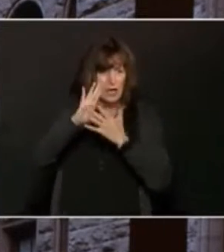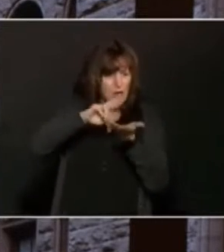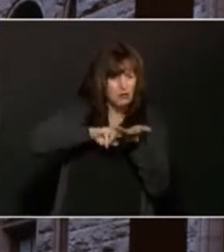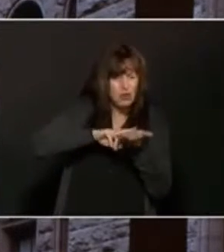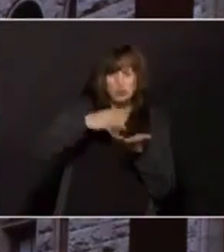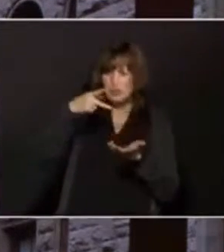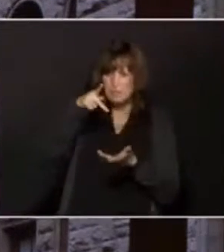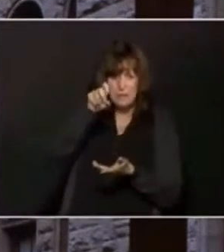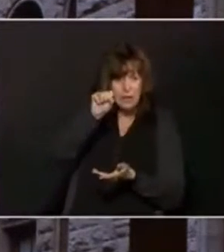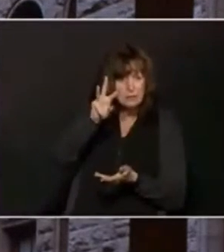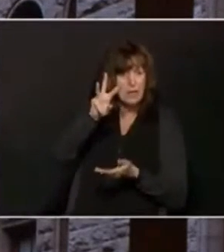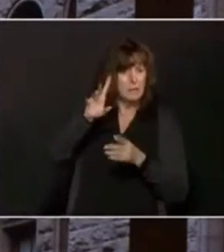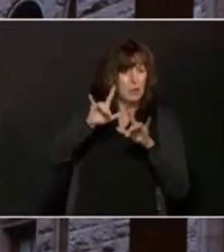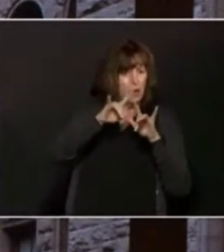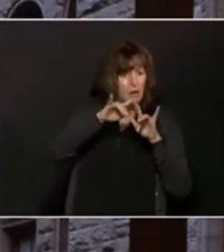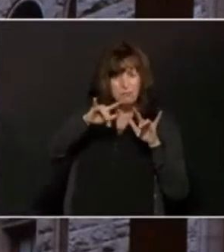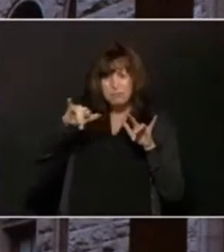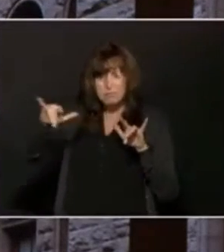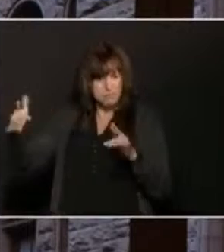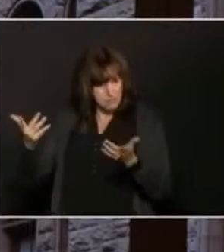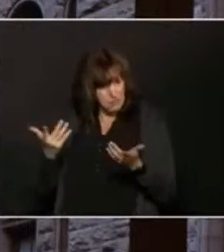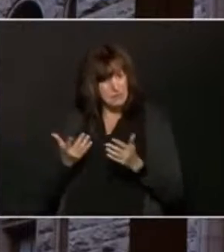others. Thanks, everyone.